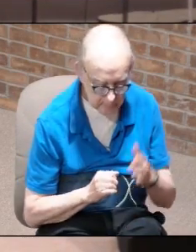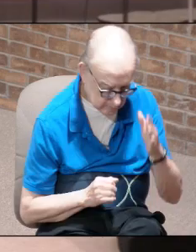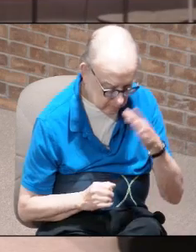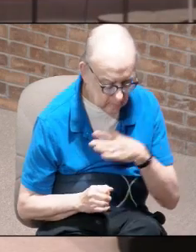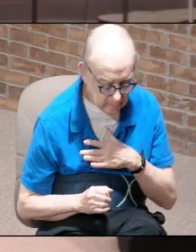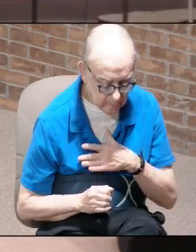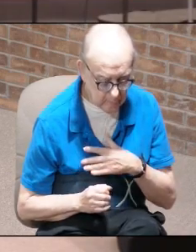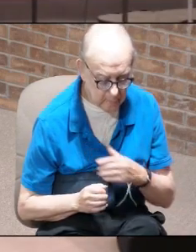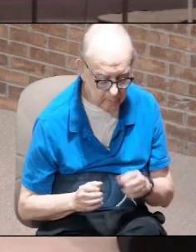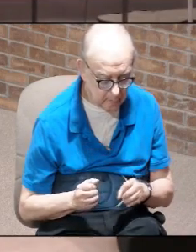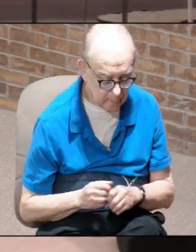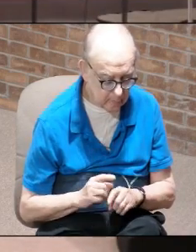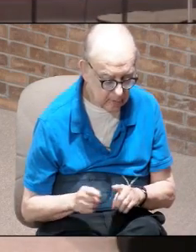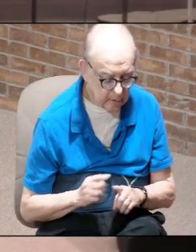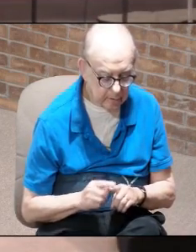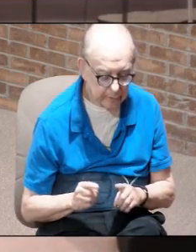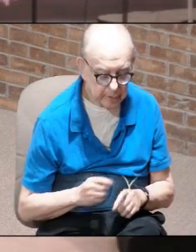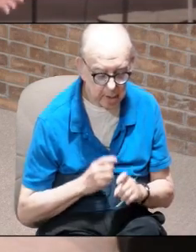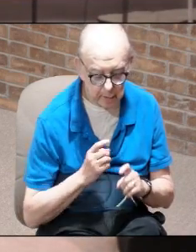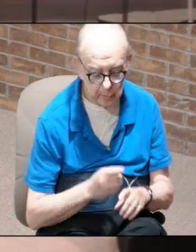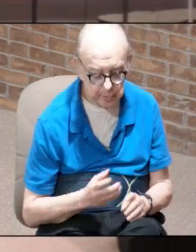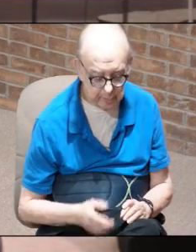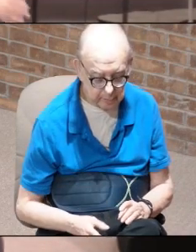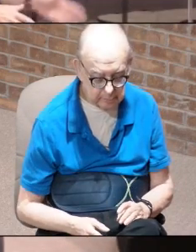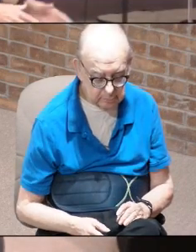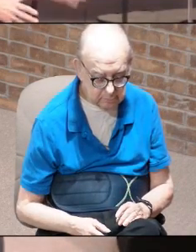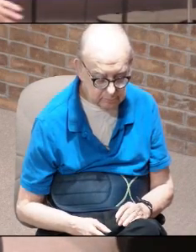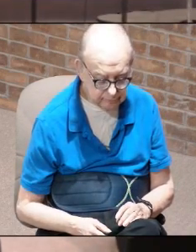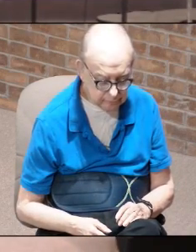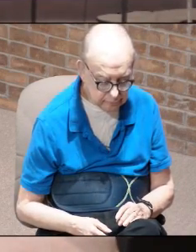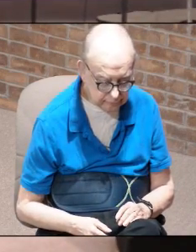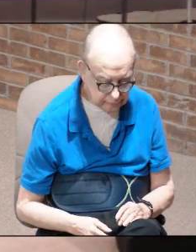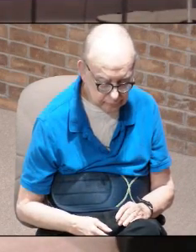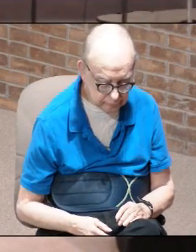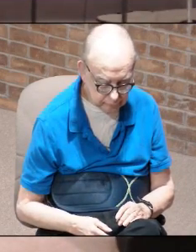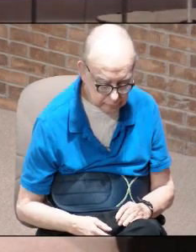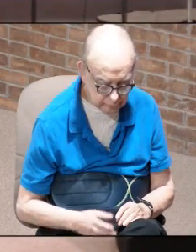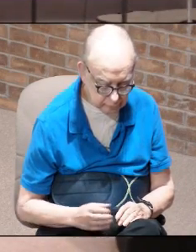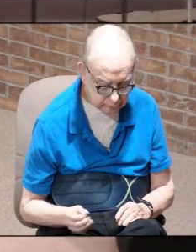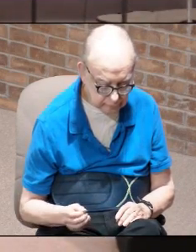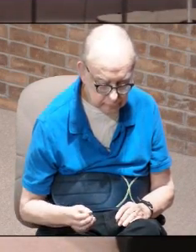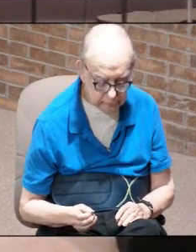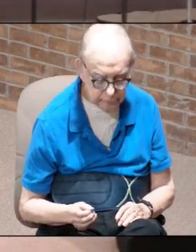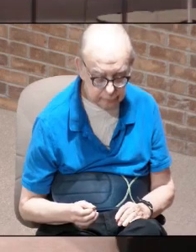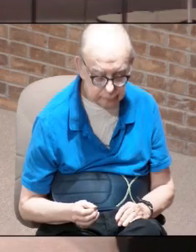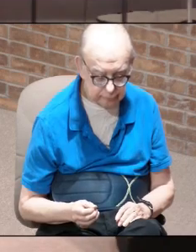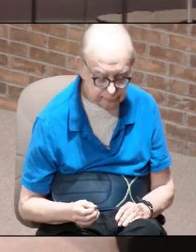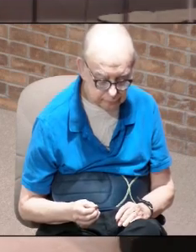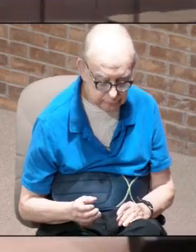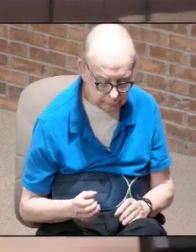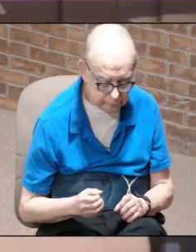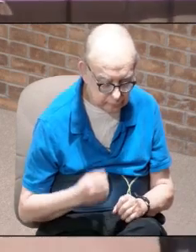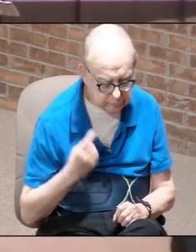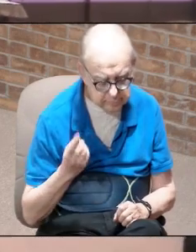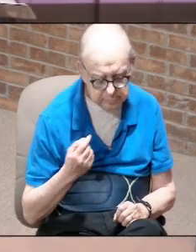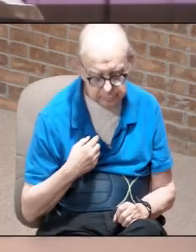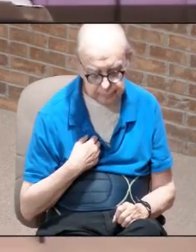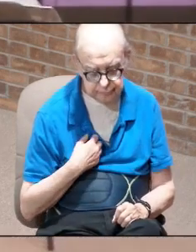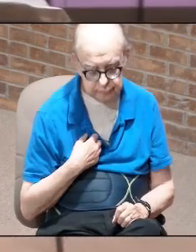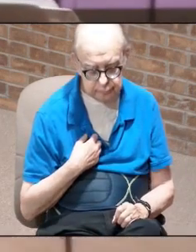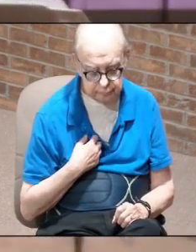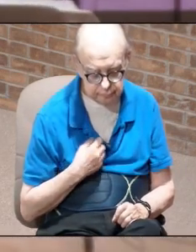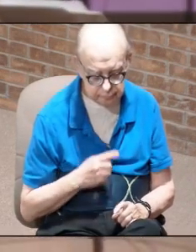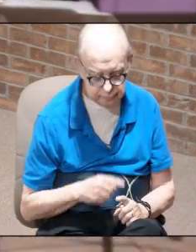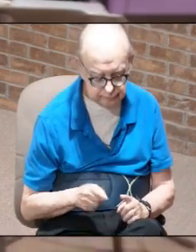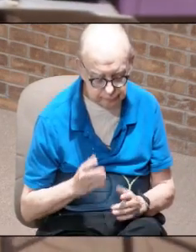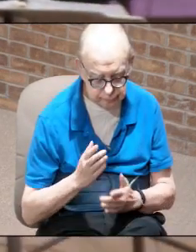getting a Medal of Honor, and this guy was getting this, and this guy was getting this, and this guy was getting this. And I got to thinking, you know what? There are